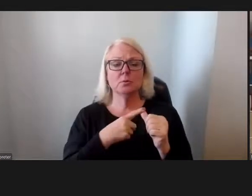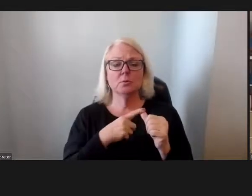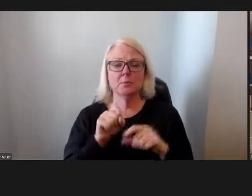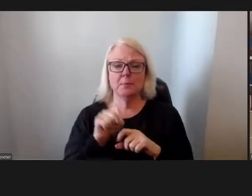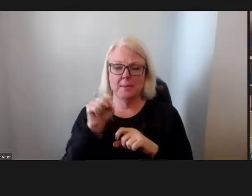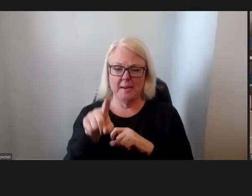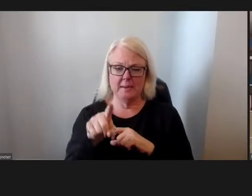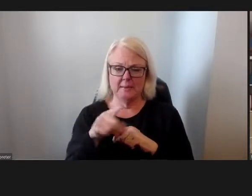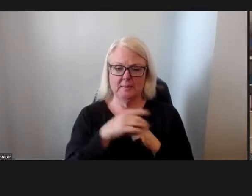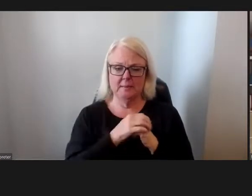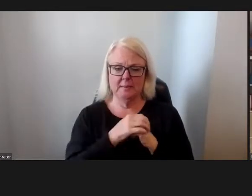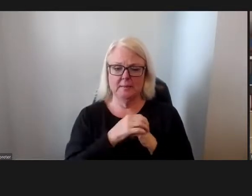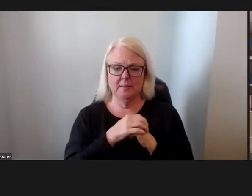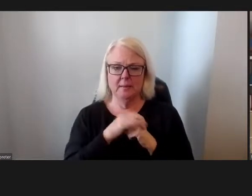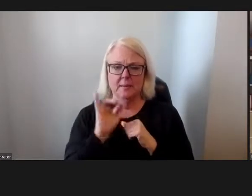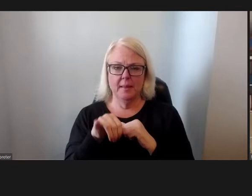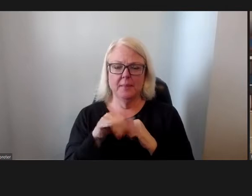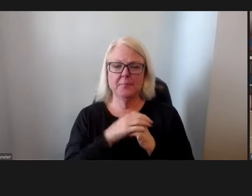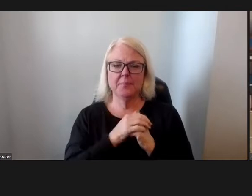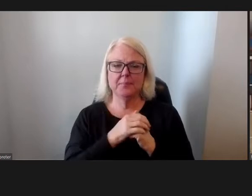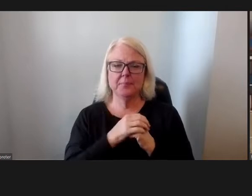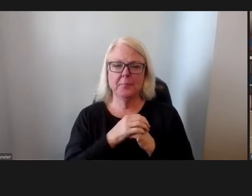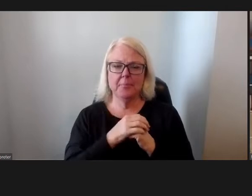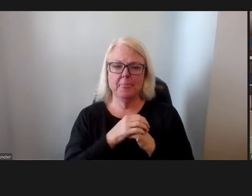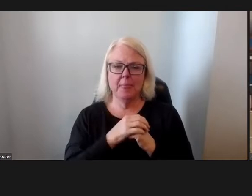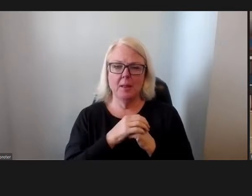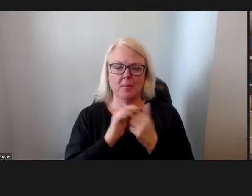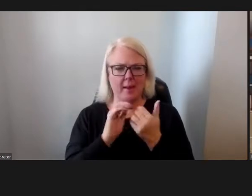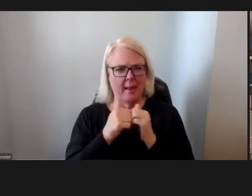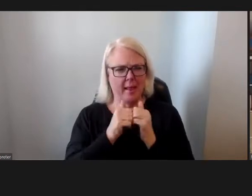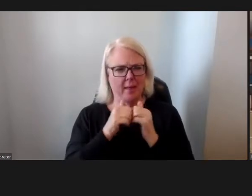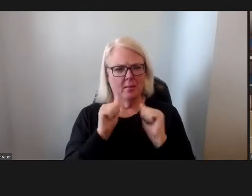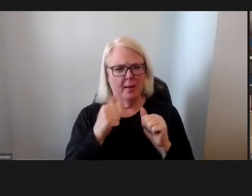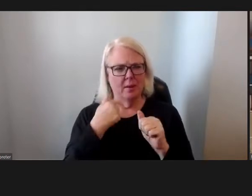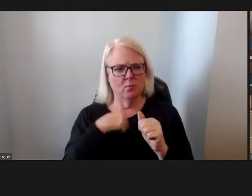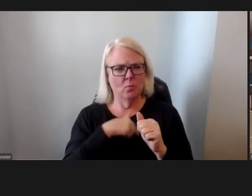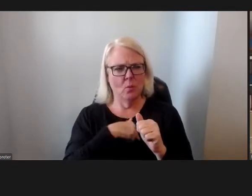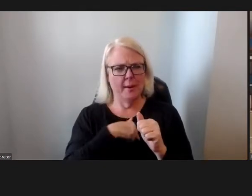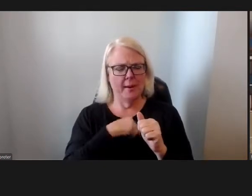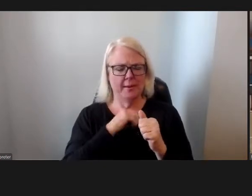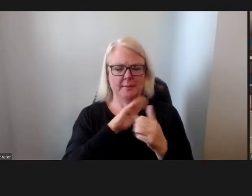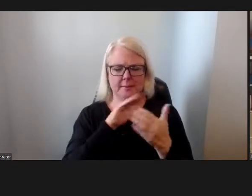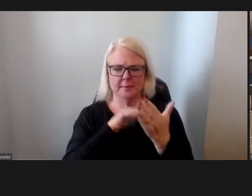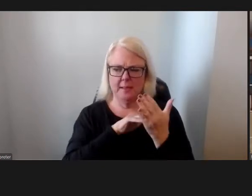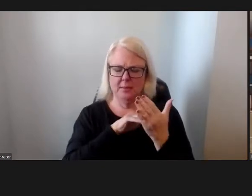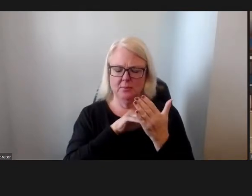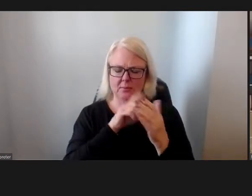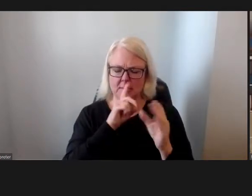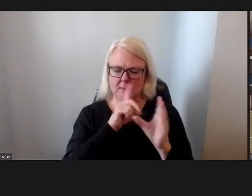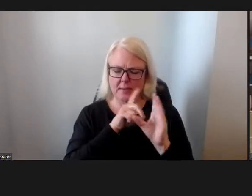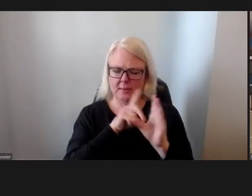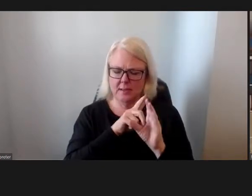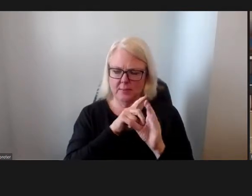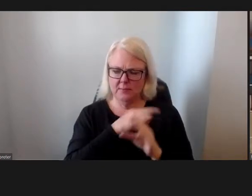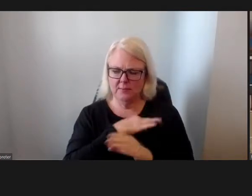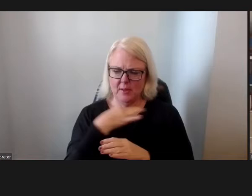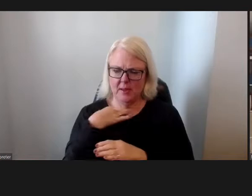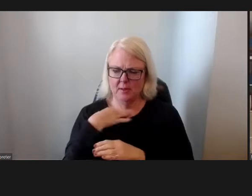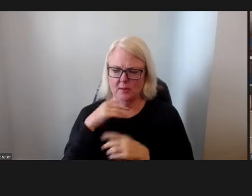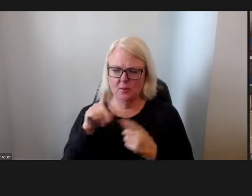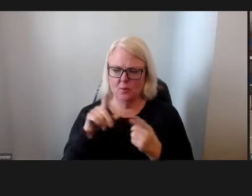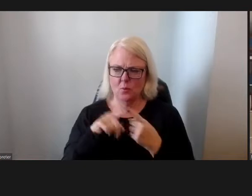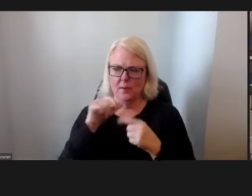submitted is this. How can we center disabled faculty when they're